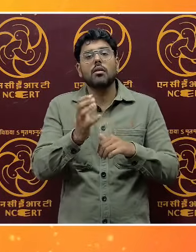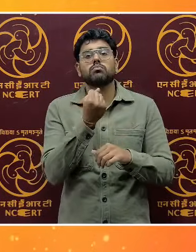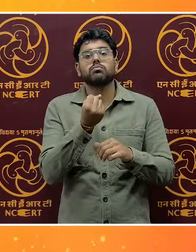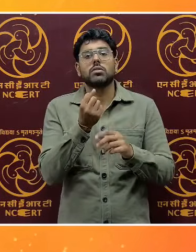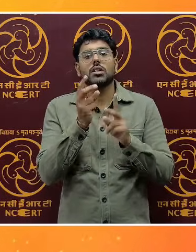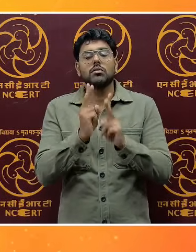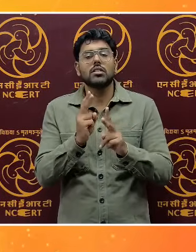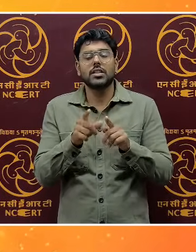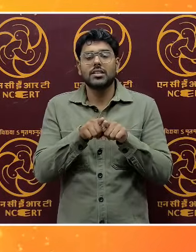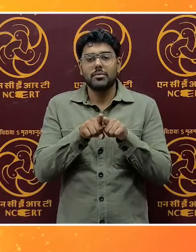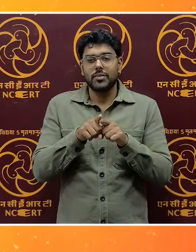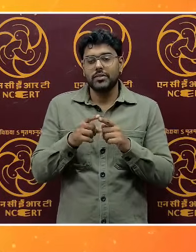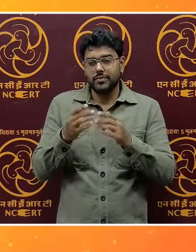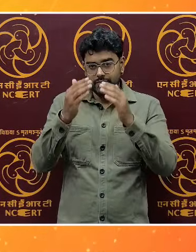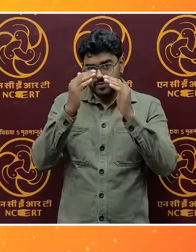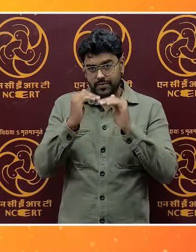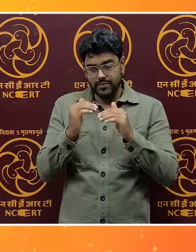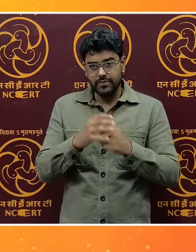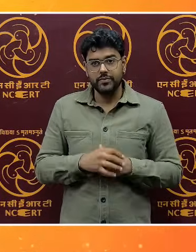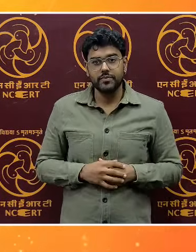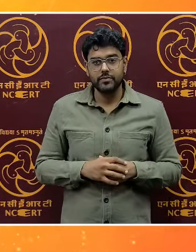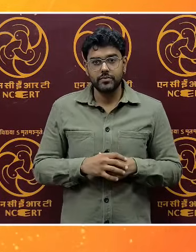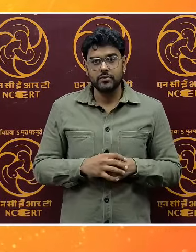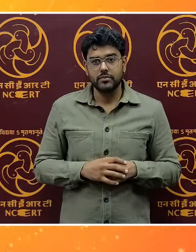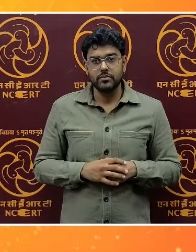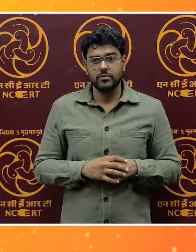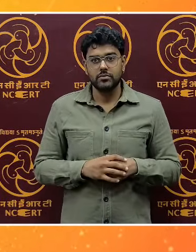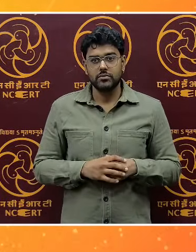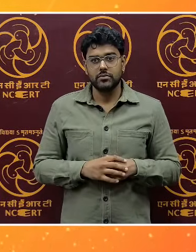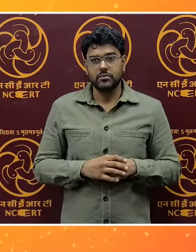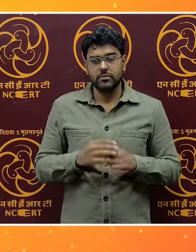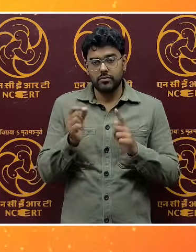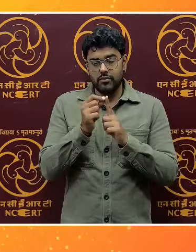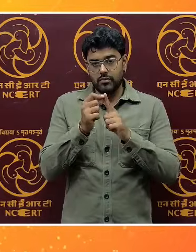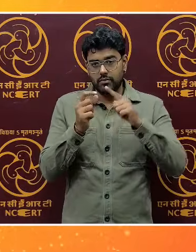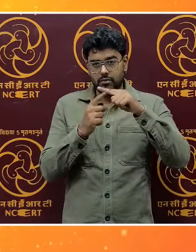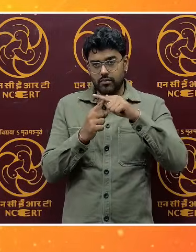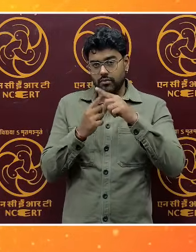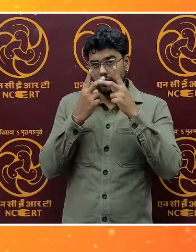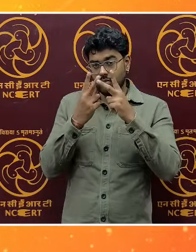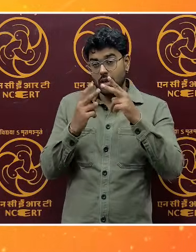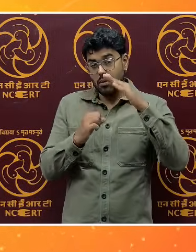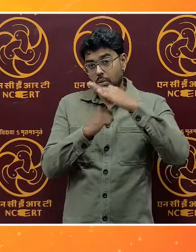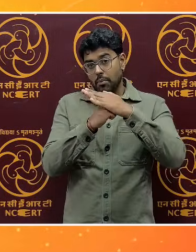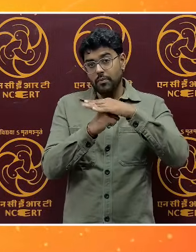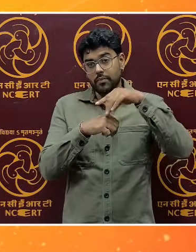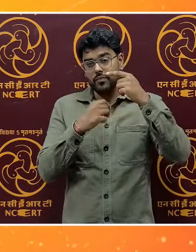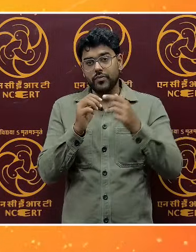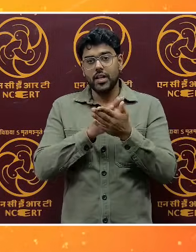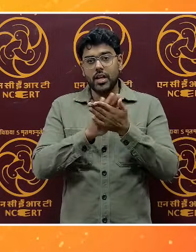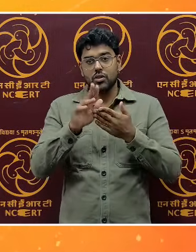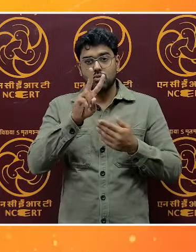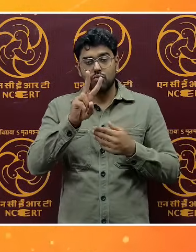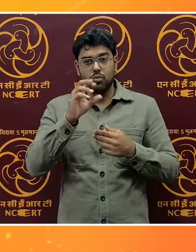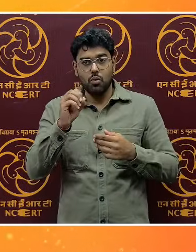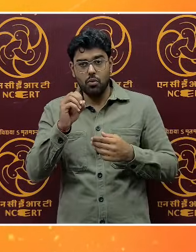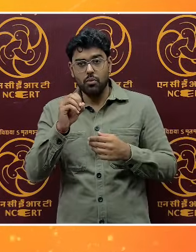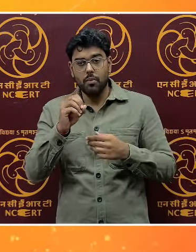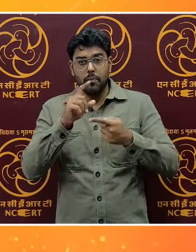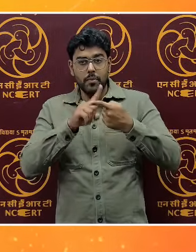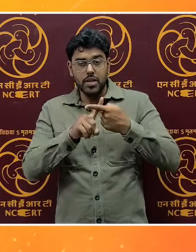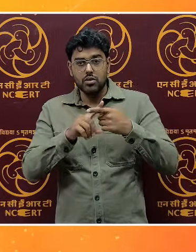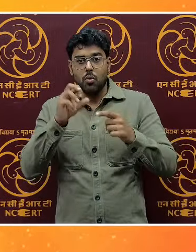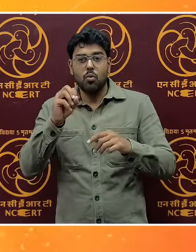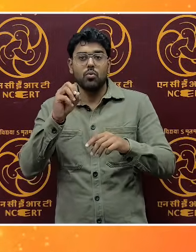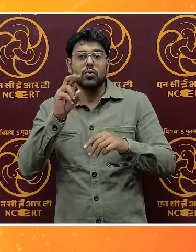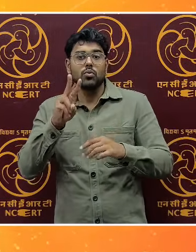an equation given right in the slide, right at the top, H2 plus O2 giving H2O.